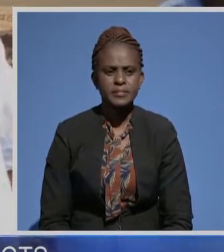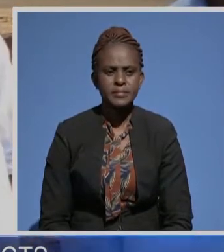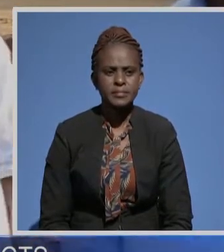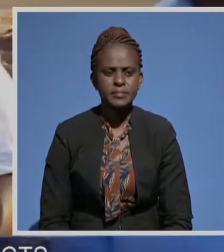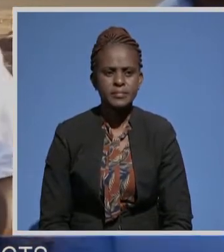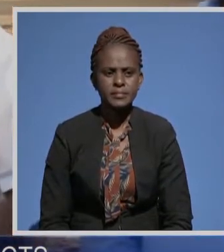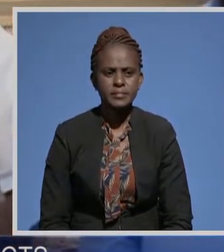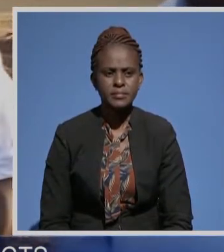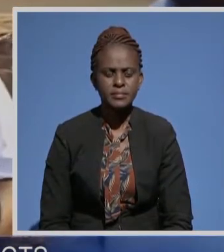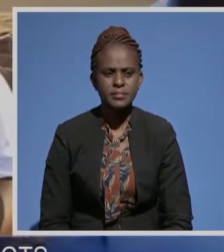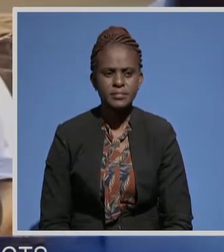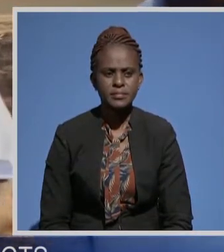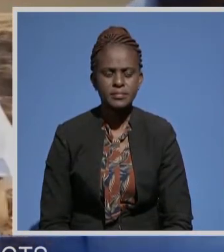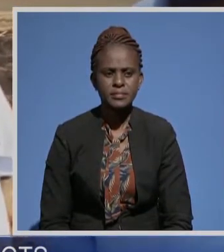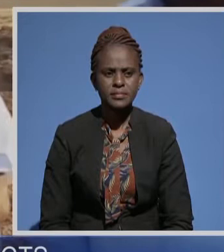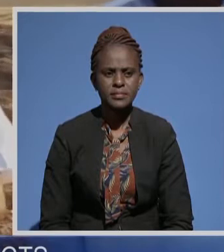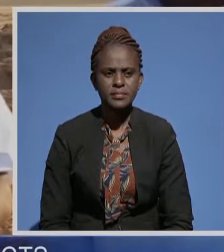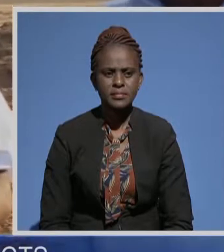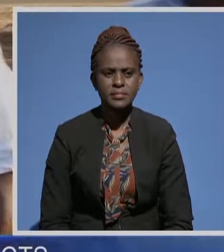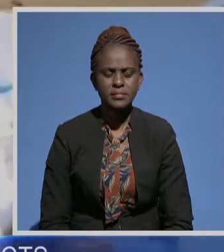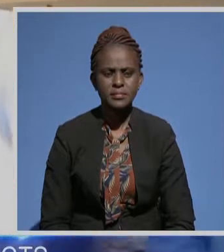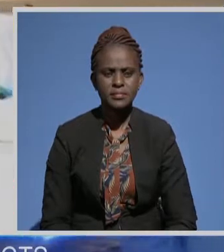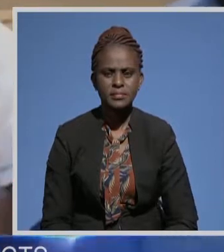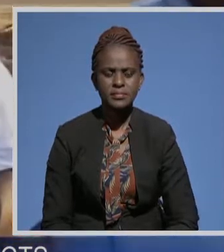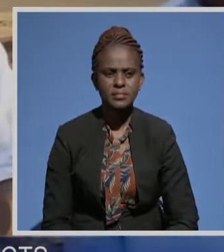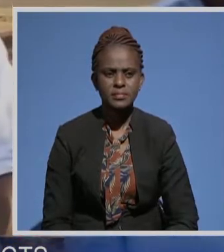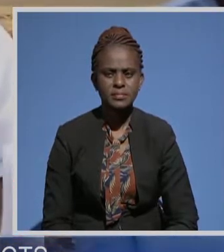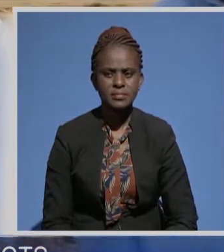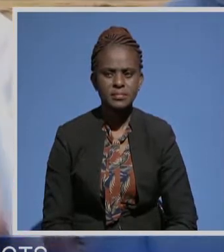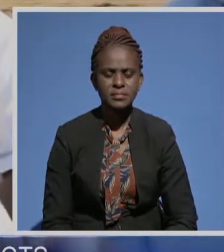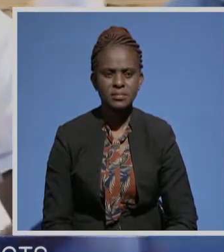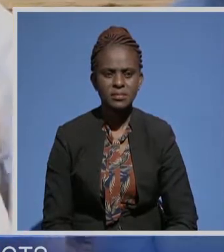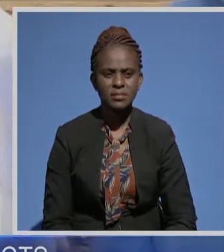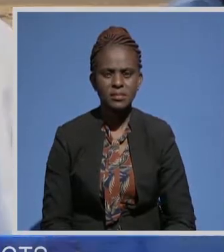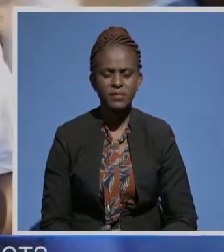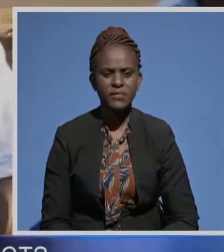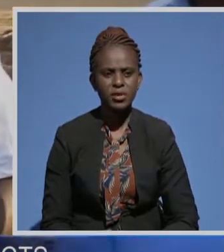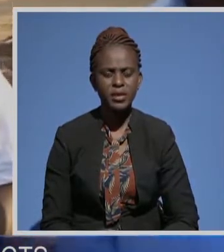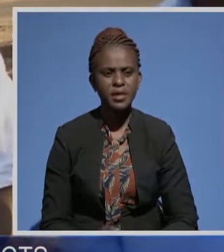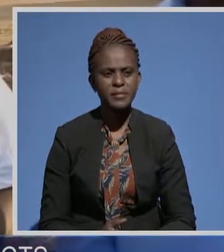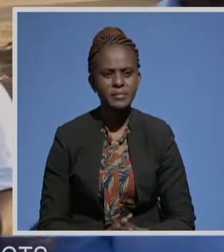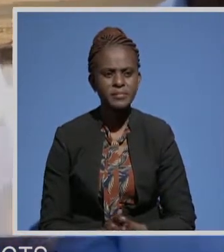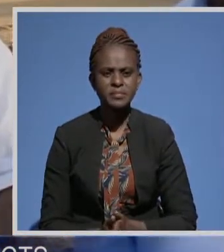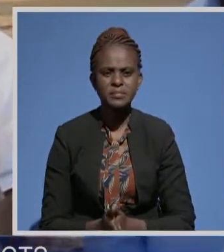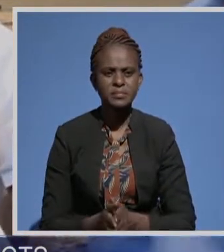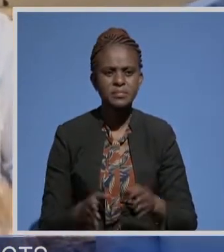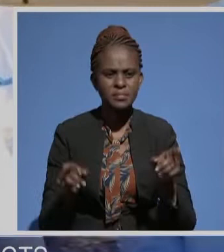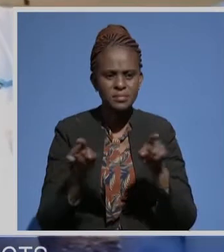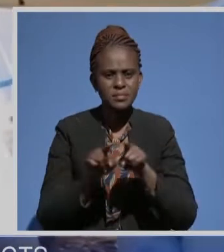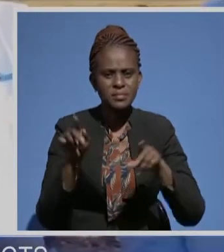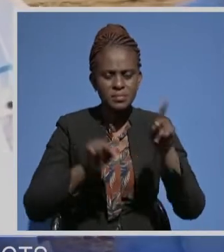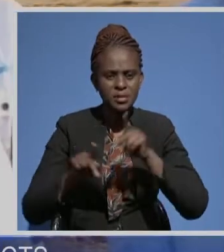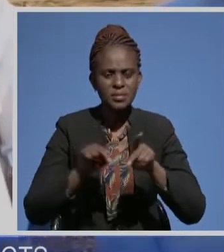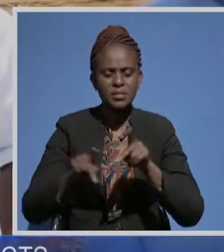The Minister of Finance has actually promised, you know, to prioritize water, provision of clean and safe water to the people of